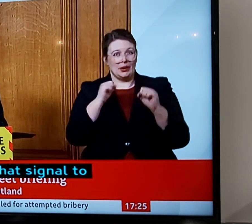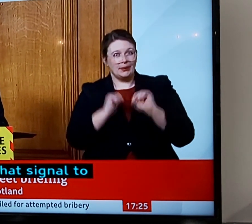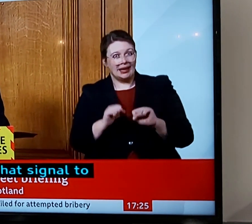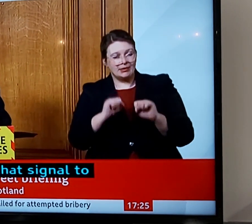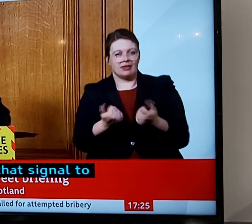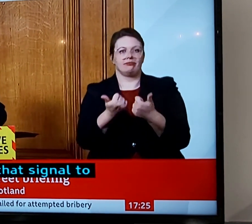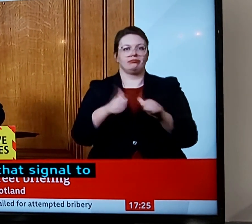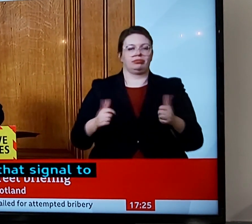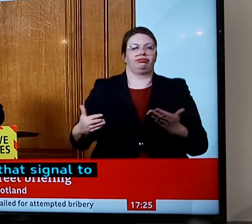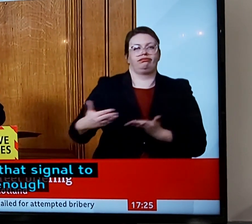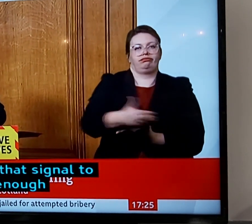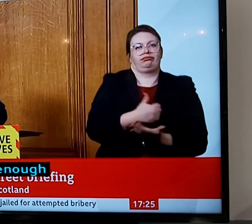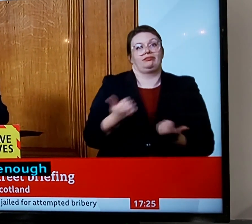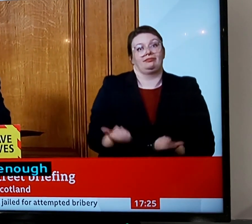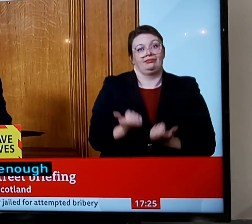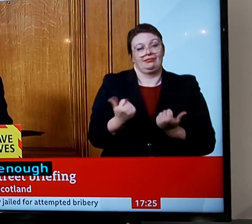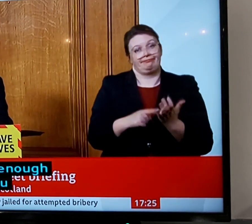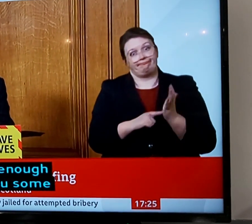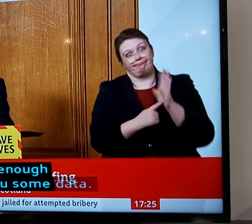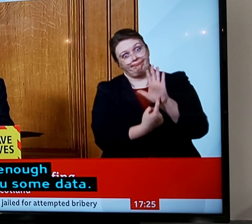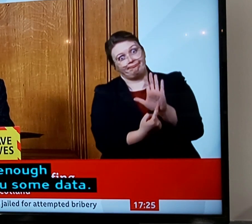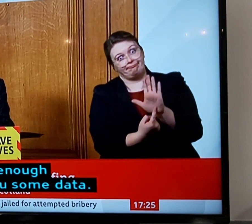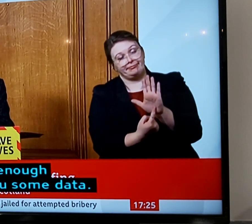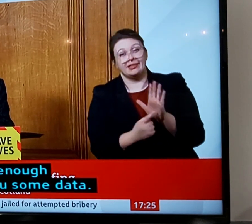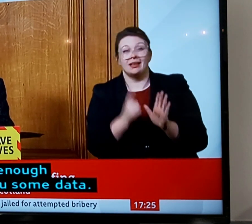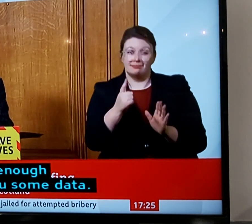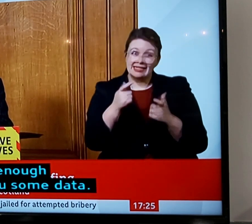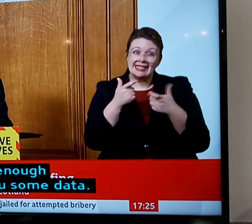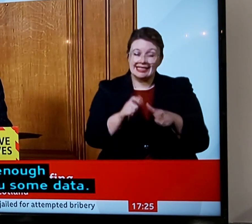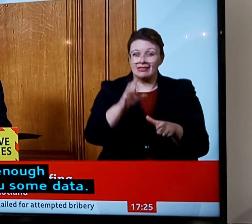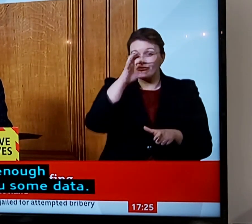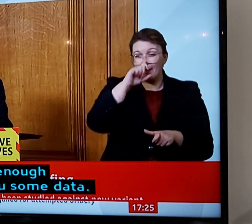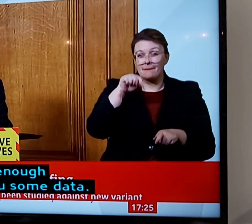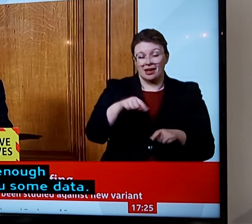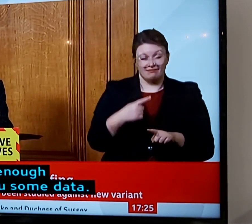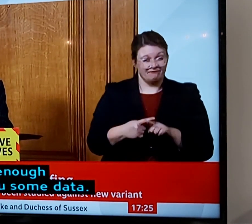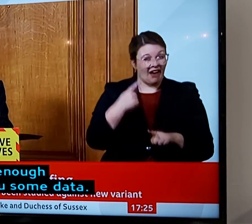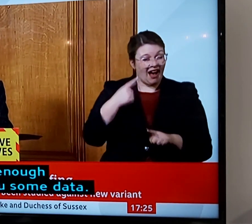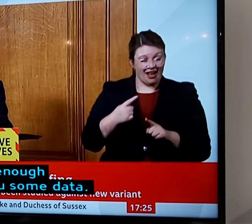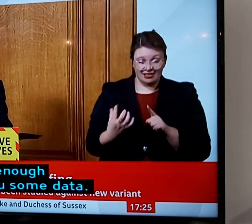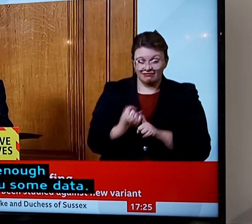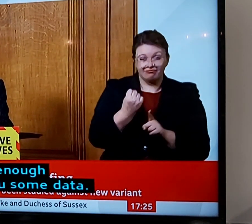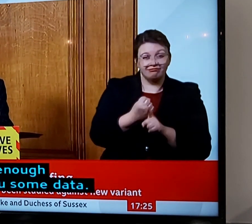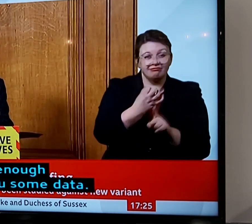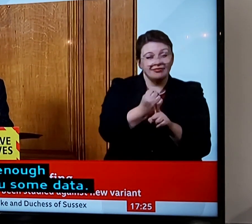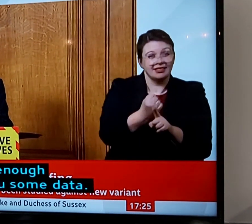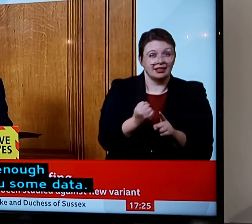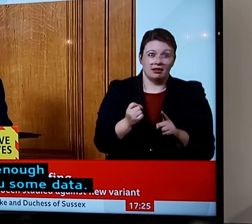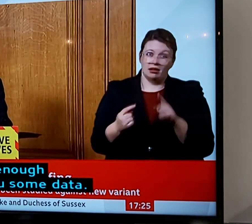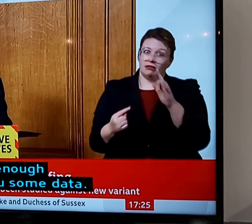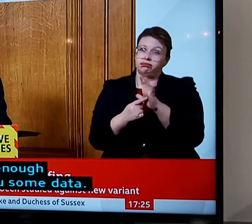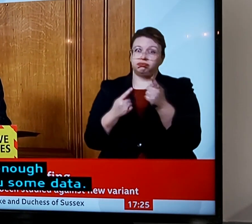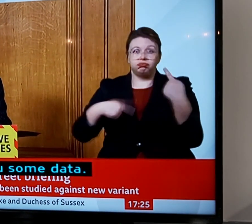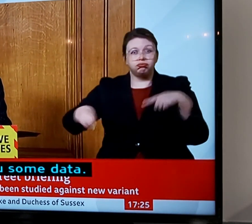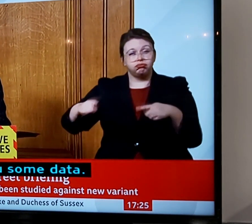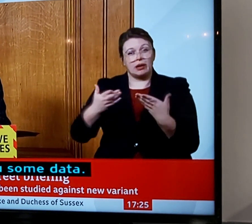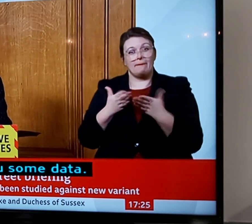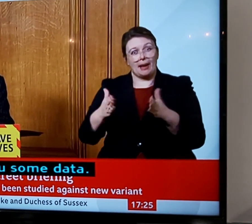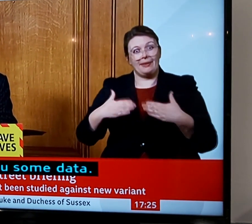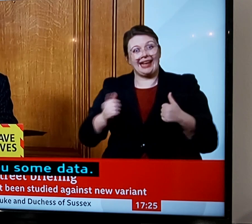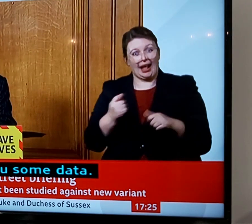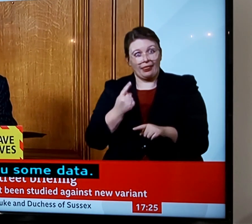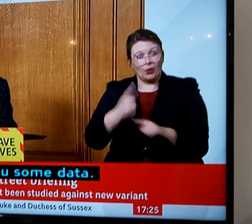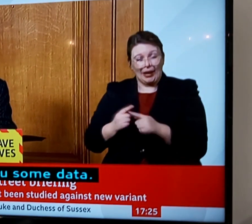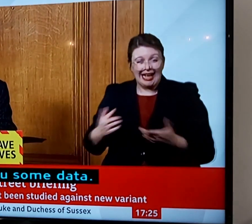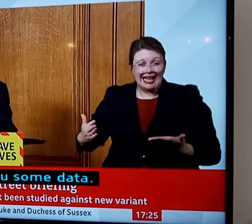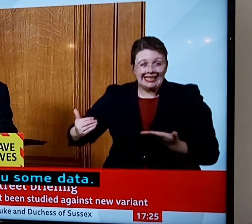equally it is still remarkably fast and a credit to our public health agencies that they've been able to do it in this